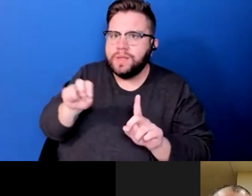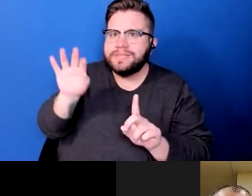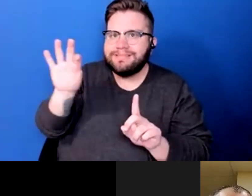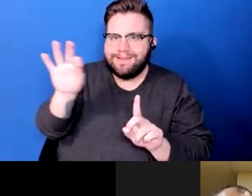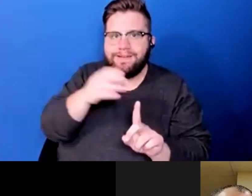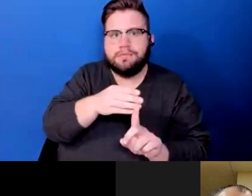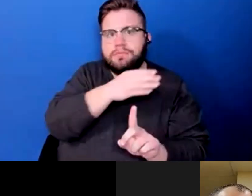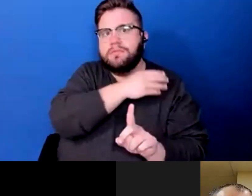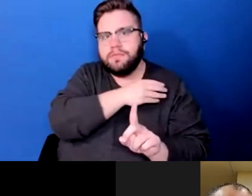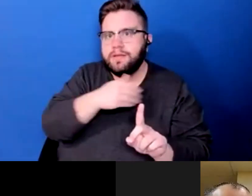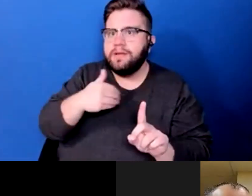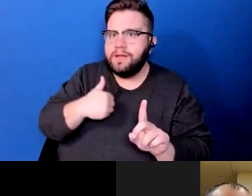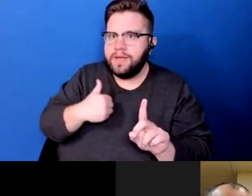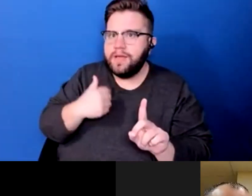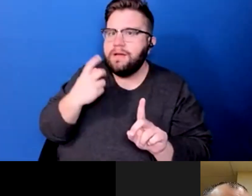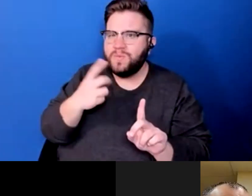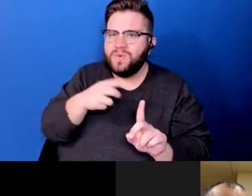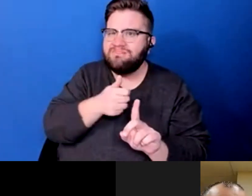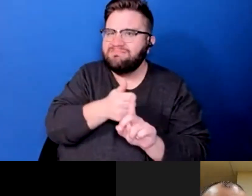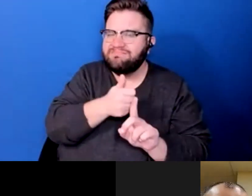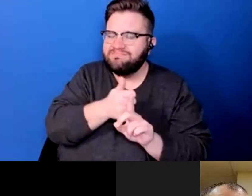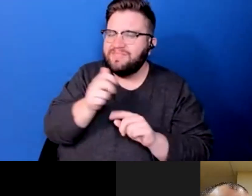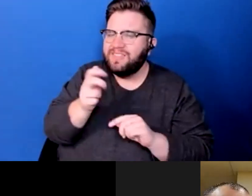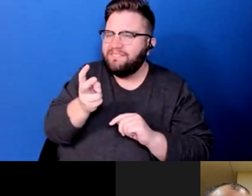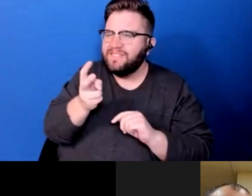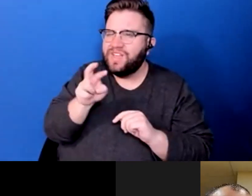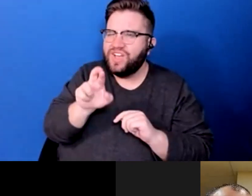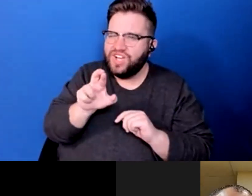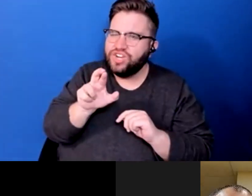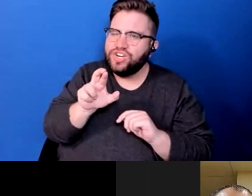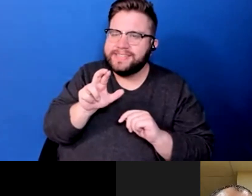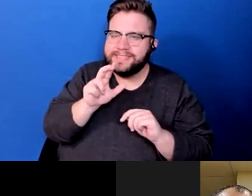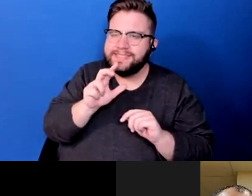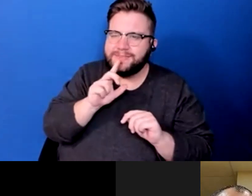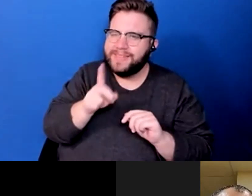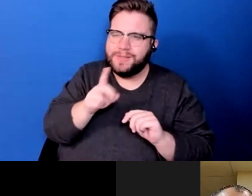was here, and it was even back then, it was a little outdated.